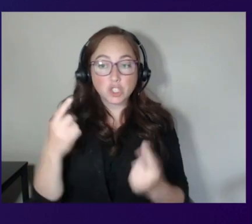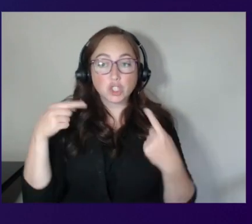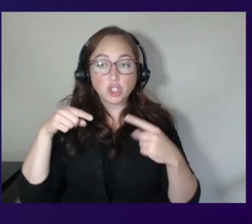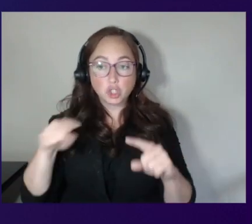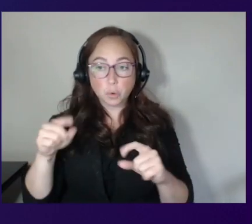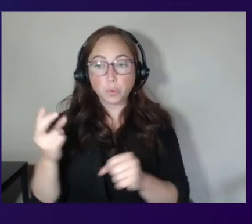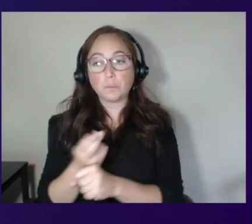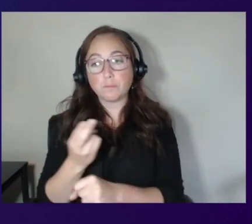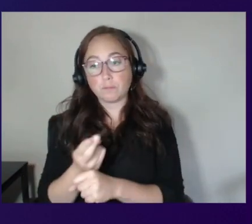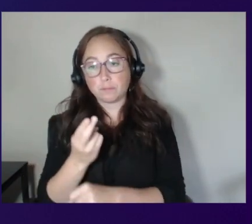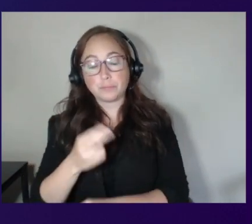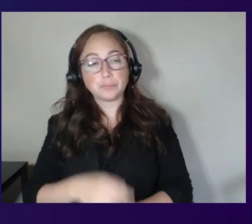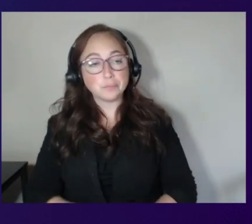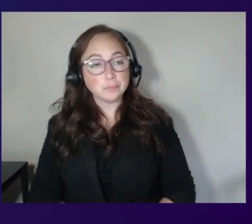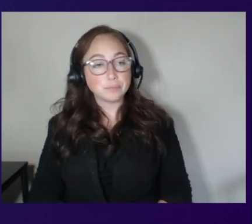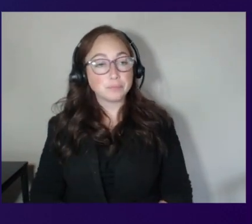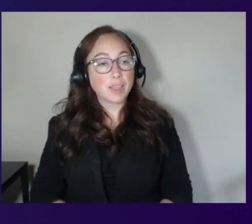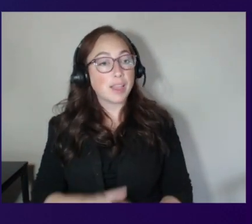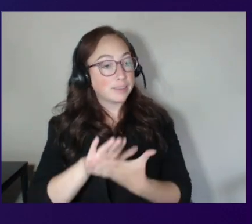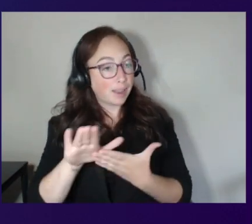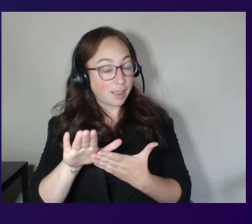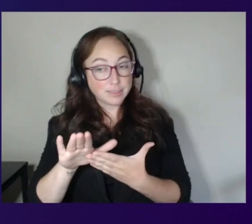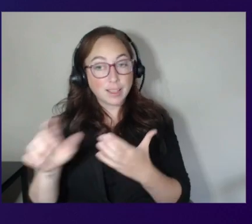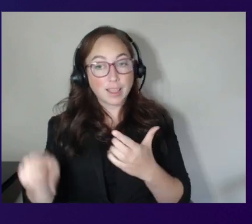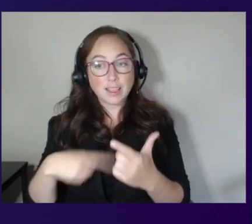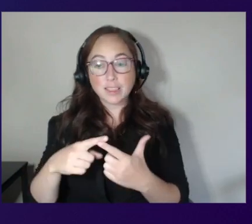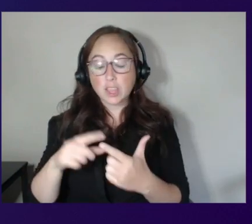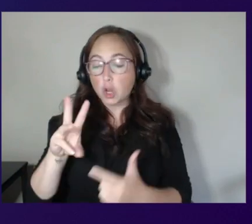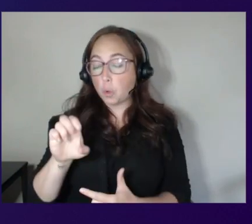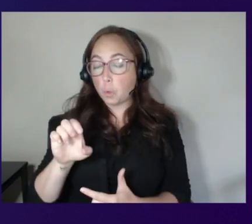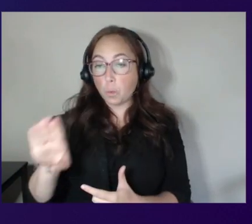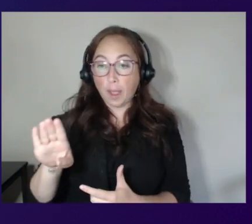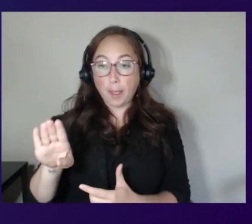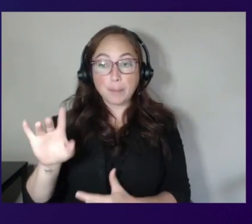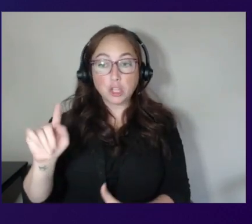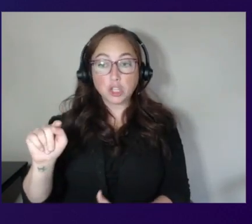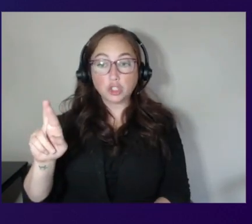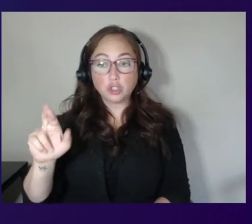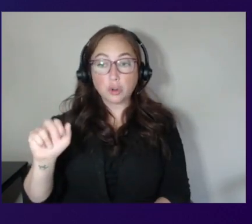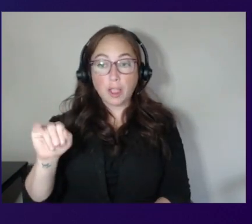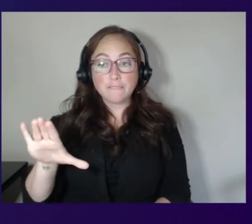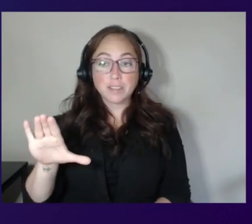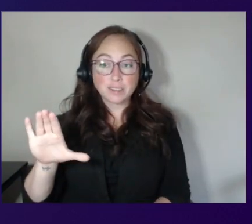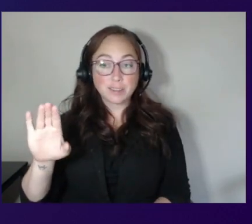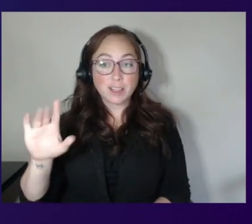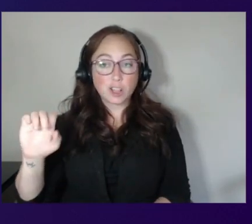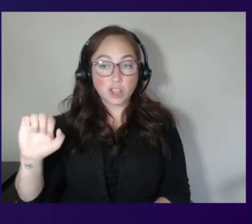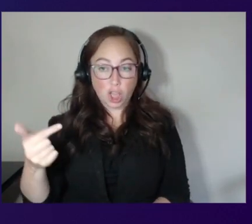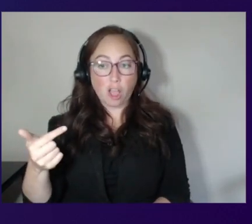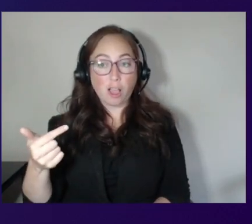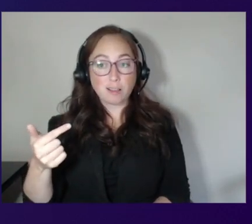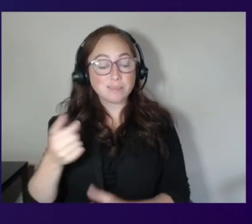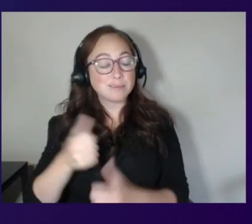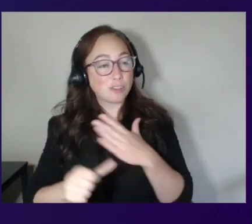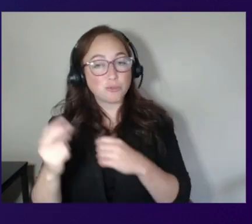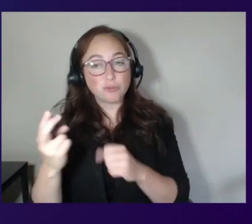Very nice. What about web traffic logs? That's under our user access logging. Okay, cool.